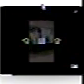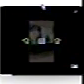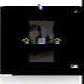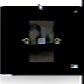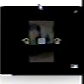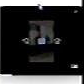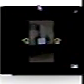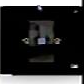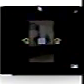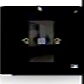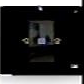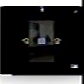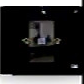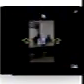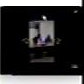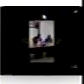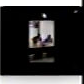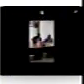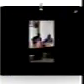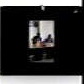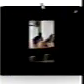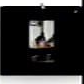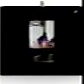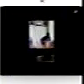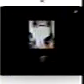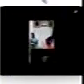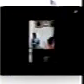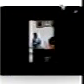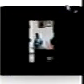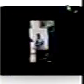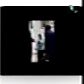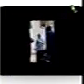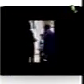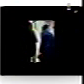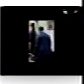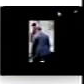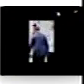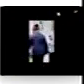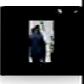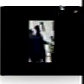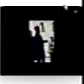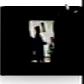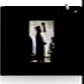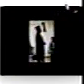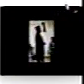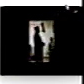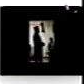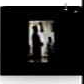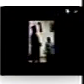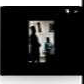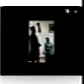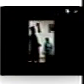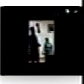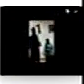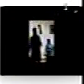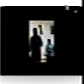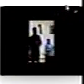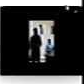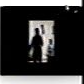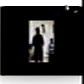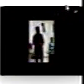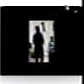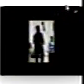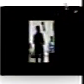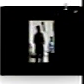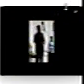you, destroying the works and the weapons of the devil. There are